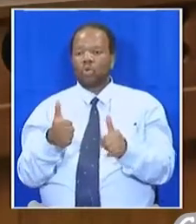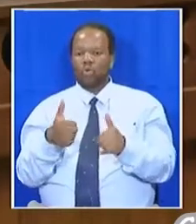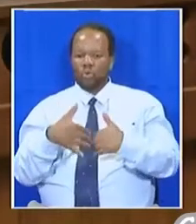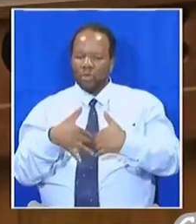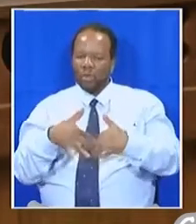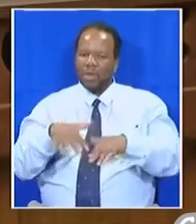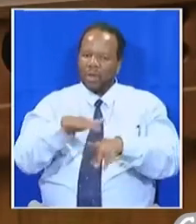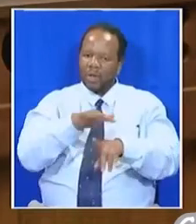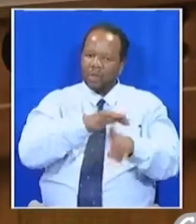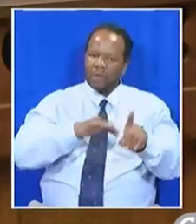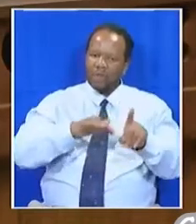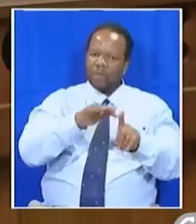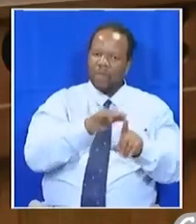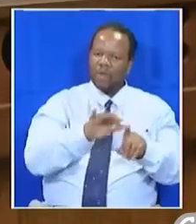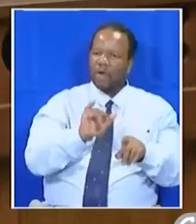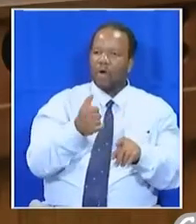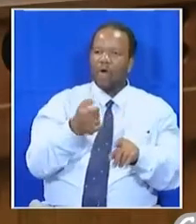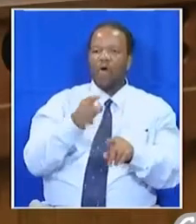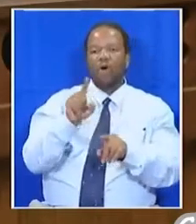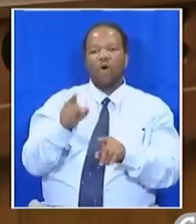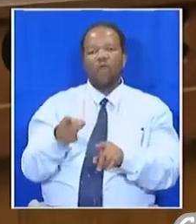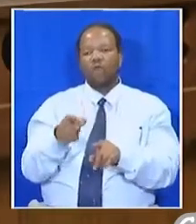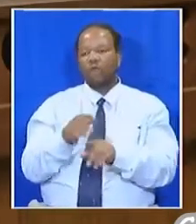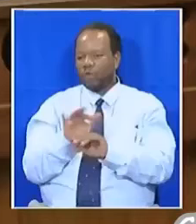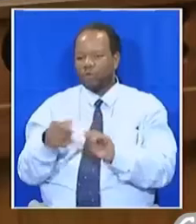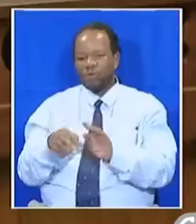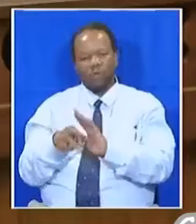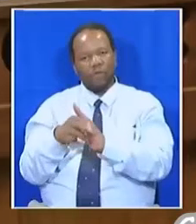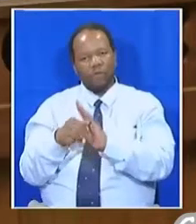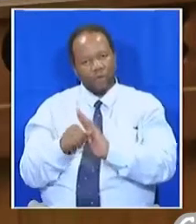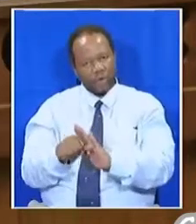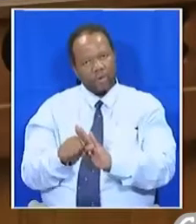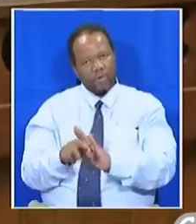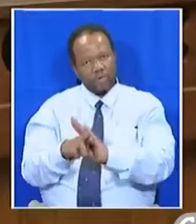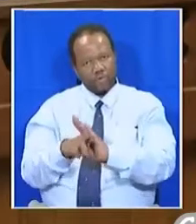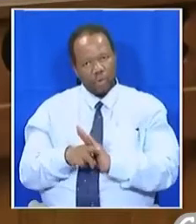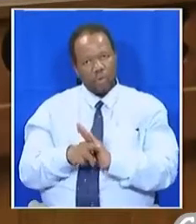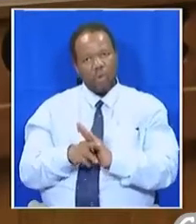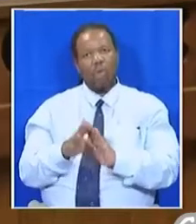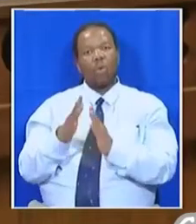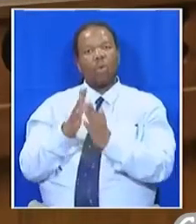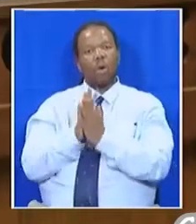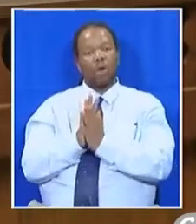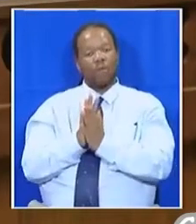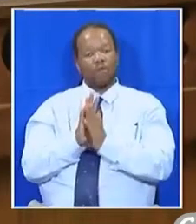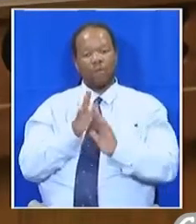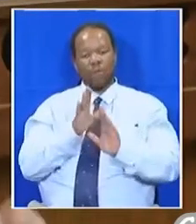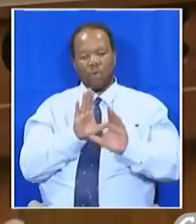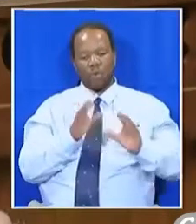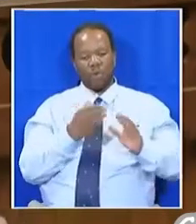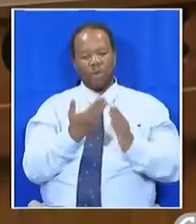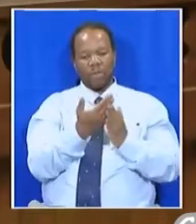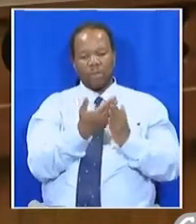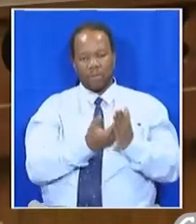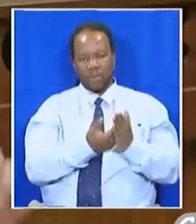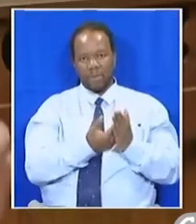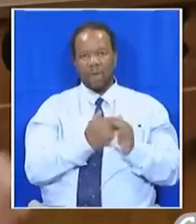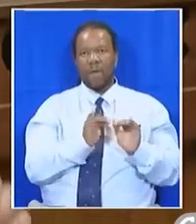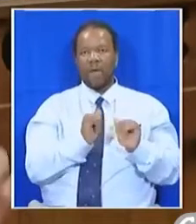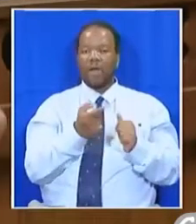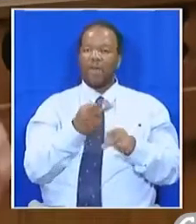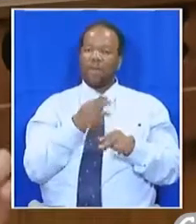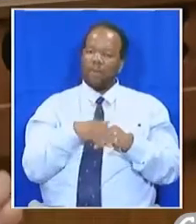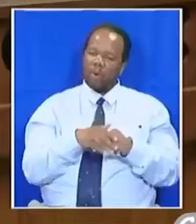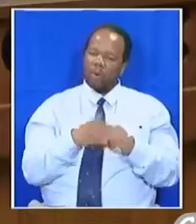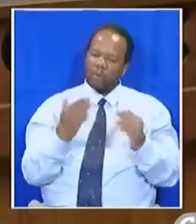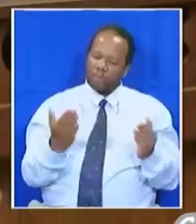by consumers. And so we from the ACDP look forward to seeing the draft committee bill, which is aimed at encouraging a